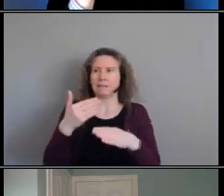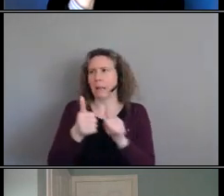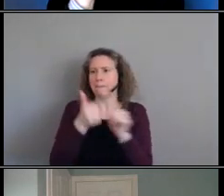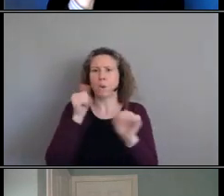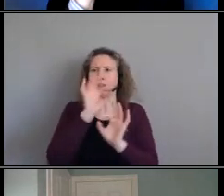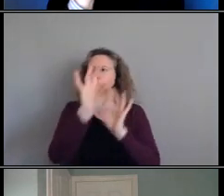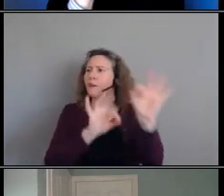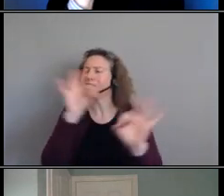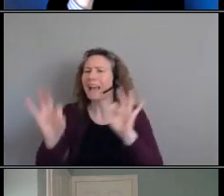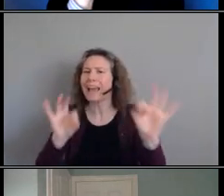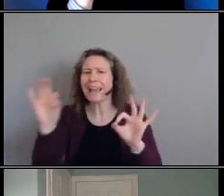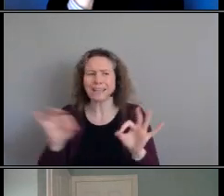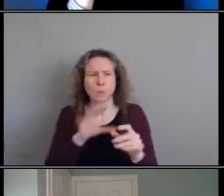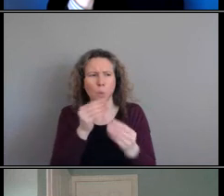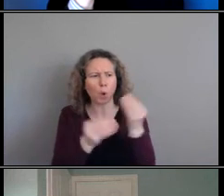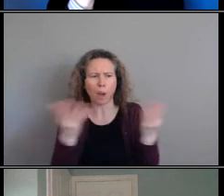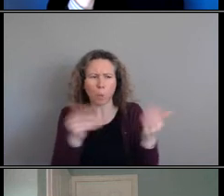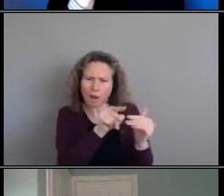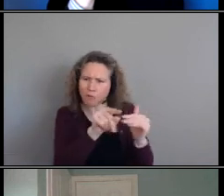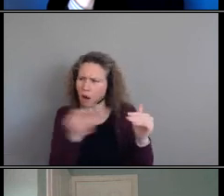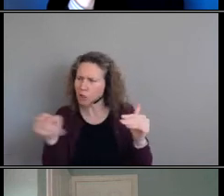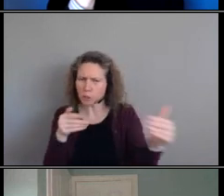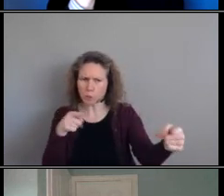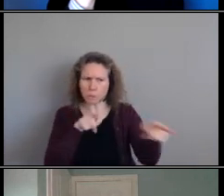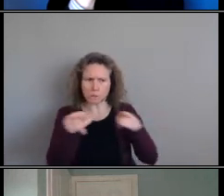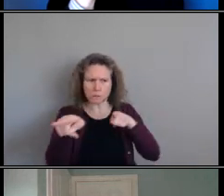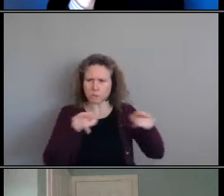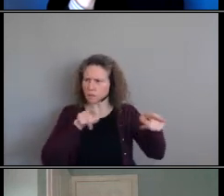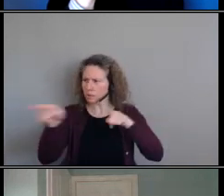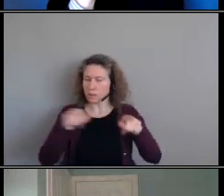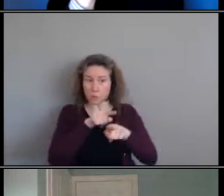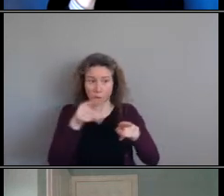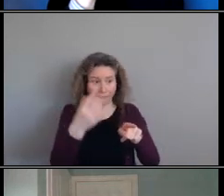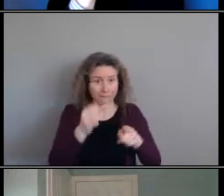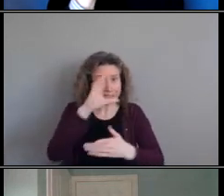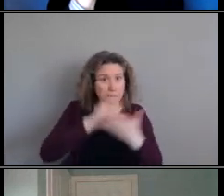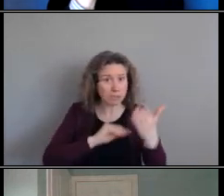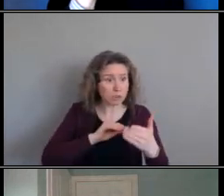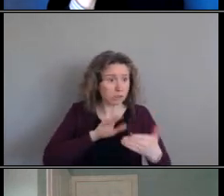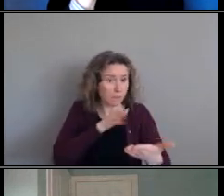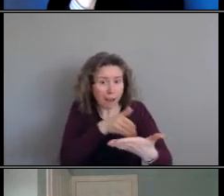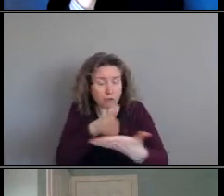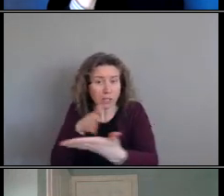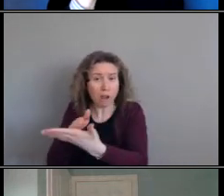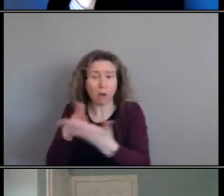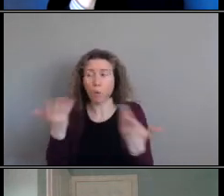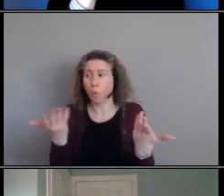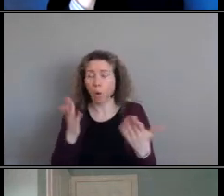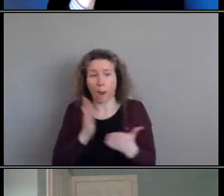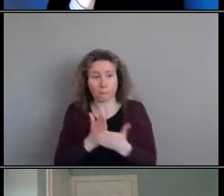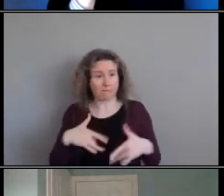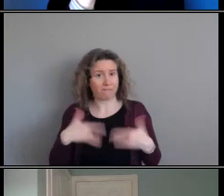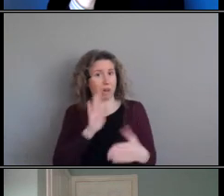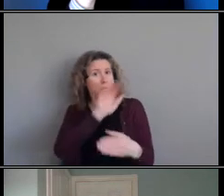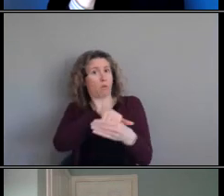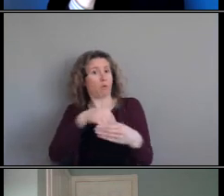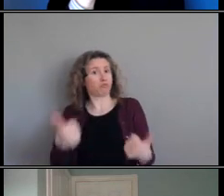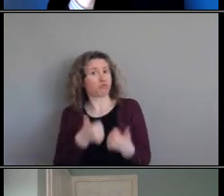where people are at and what people's experience of belonging is and barriers to belonging, etc. Because I think